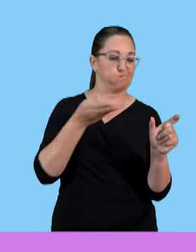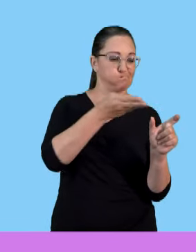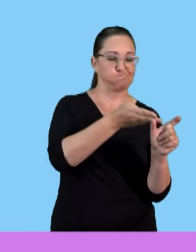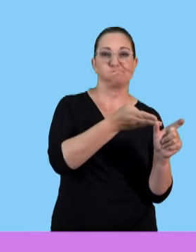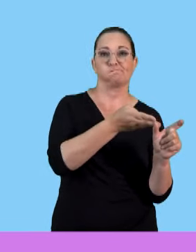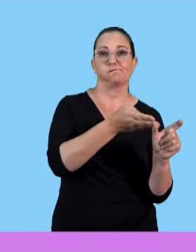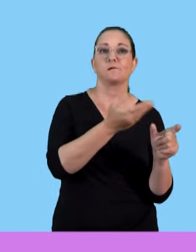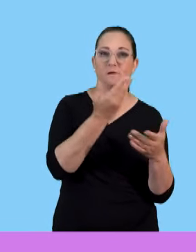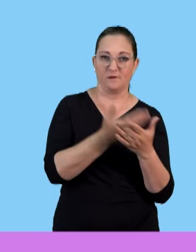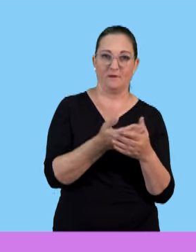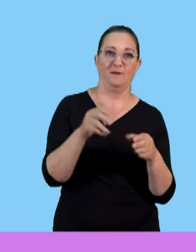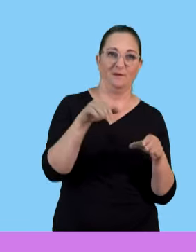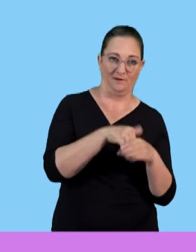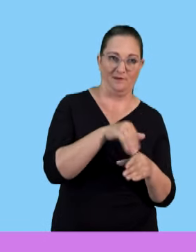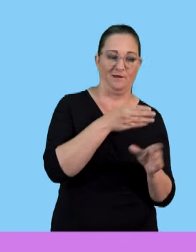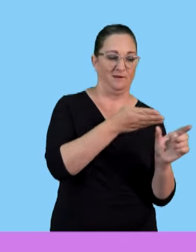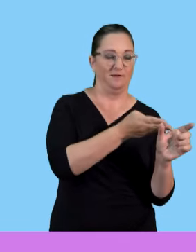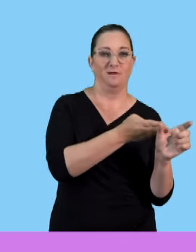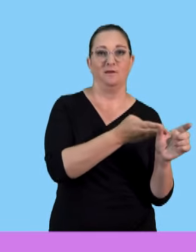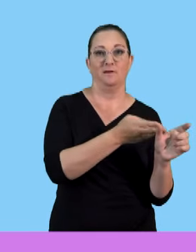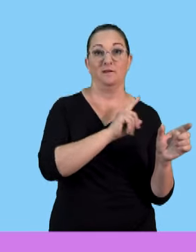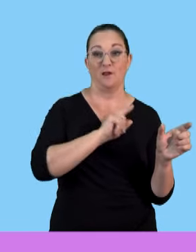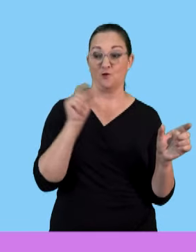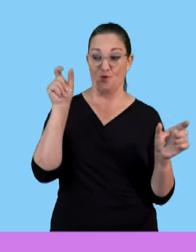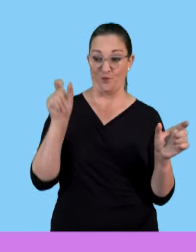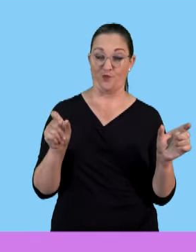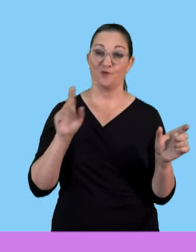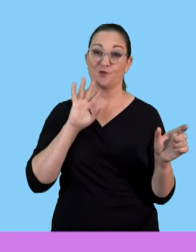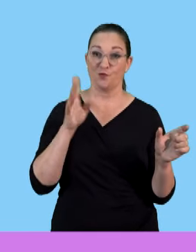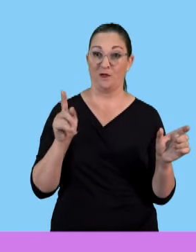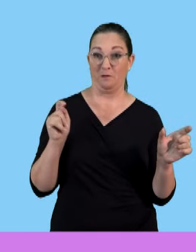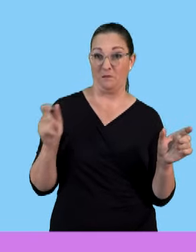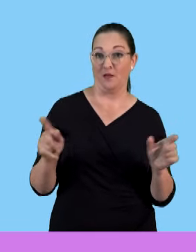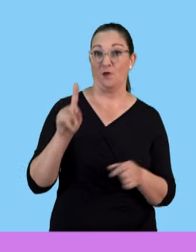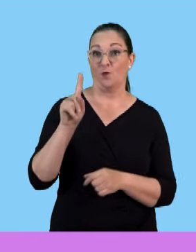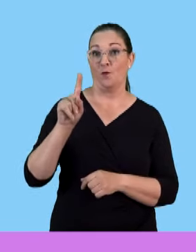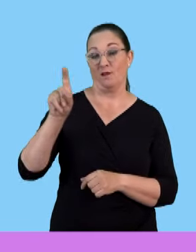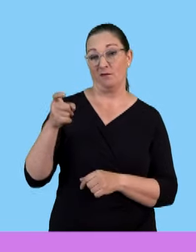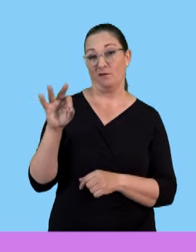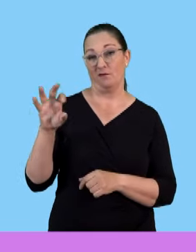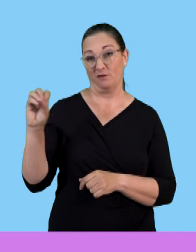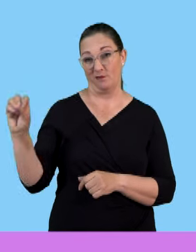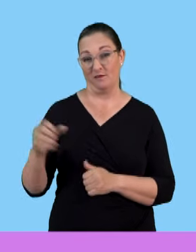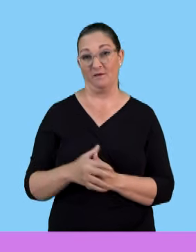it's 45. So it means it is within the first block, meaning this person could be paying